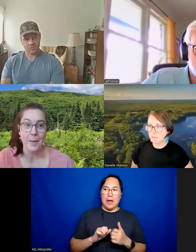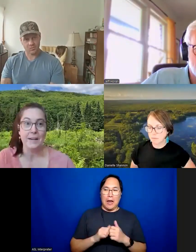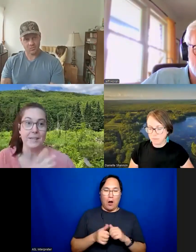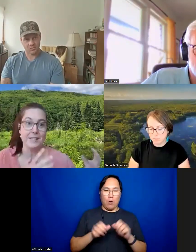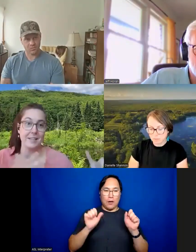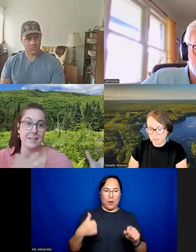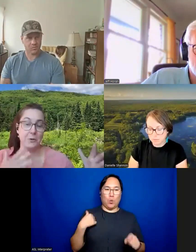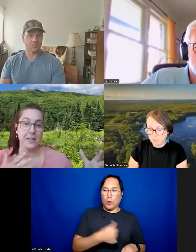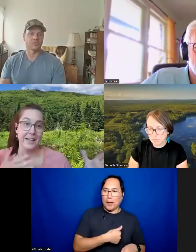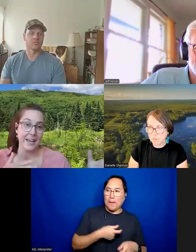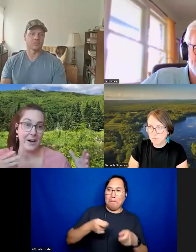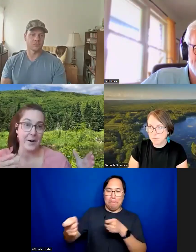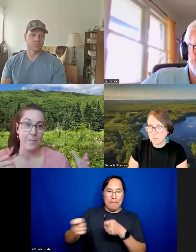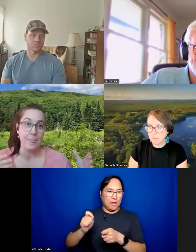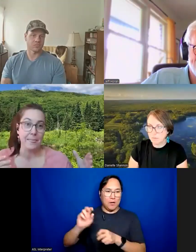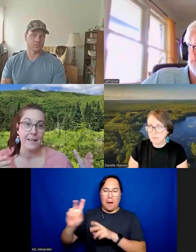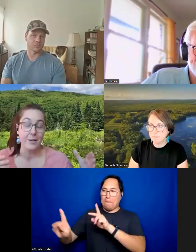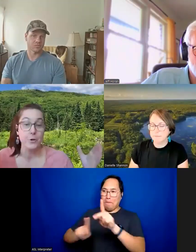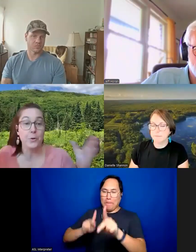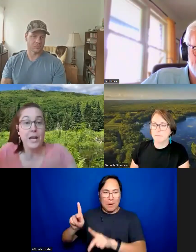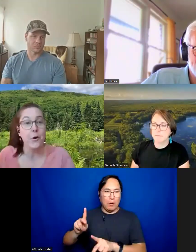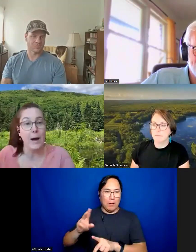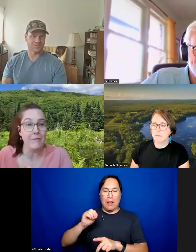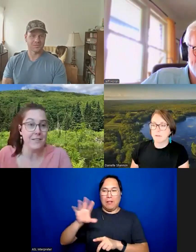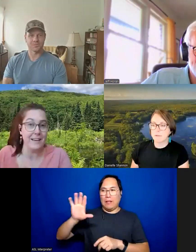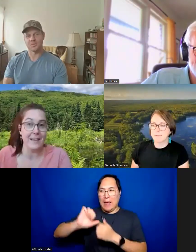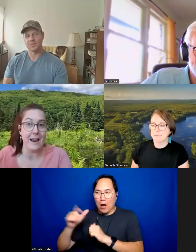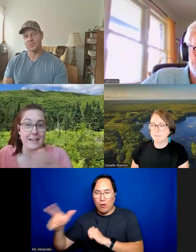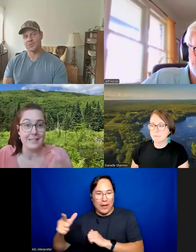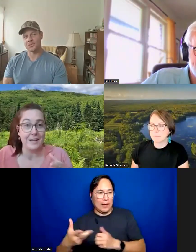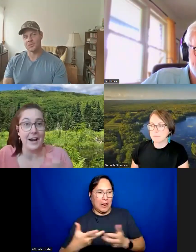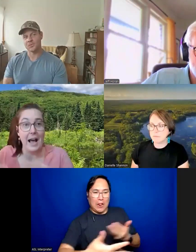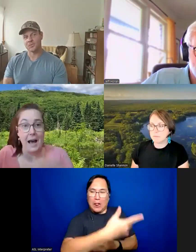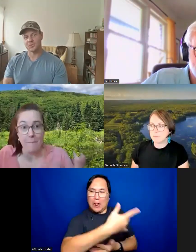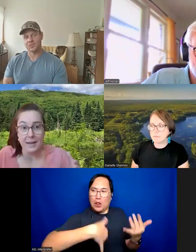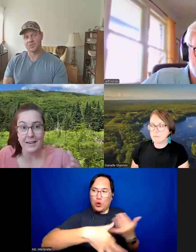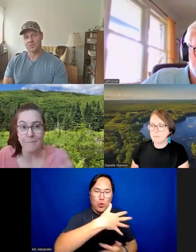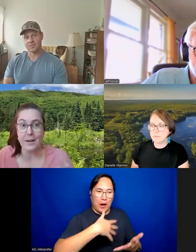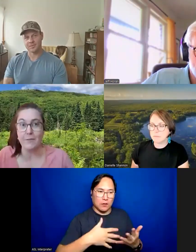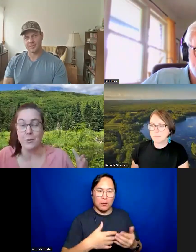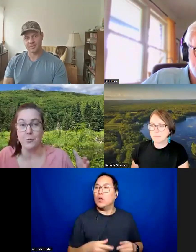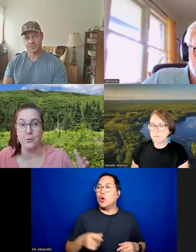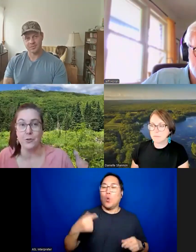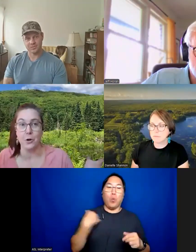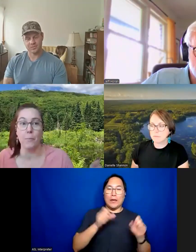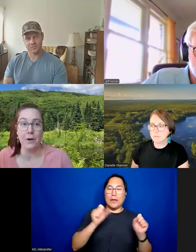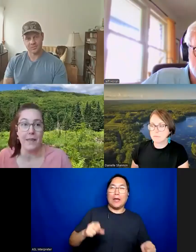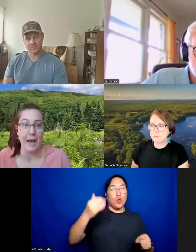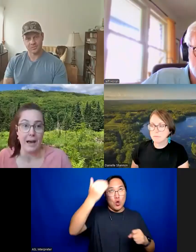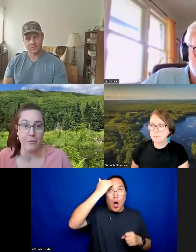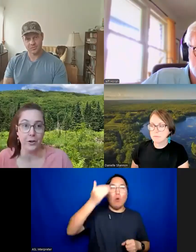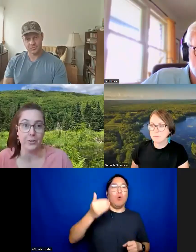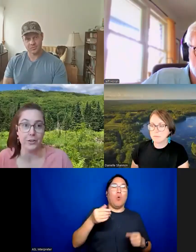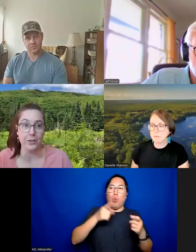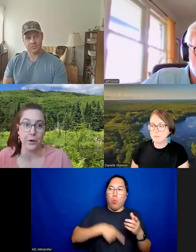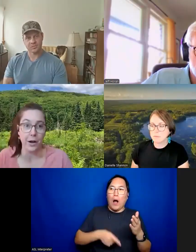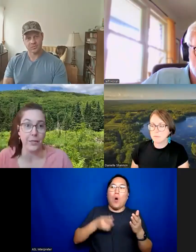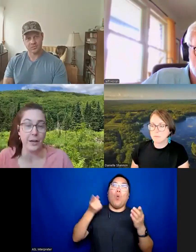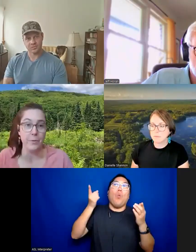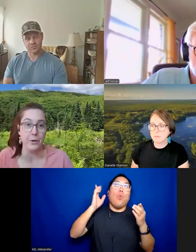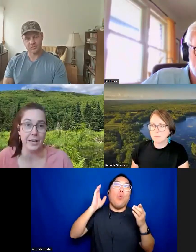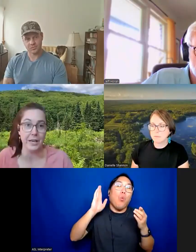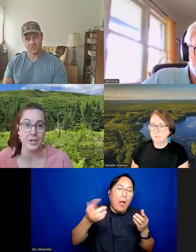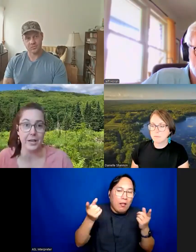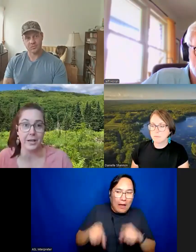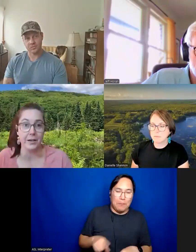people side, because it's really, you can know everything that is going to happen, but if you don't put in the effort